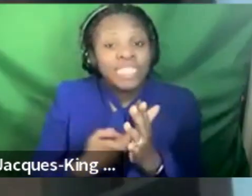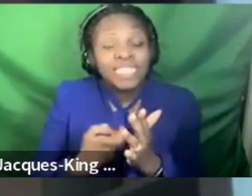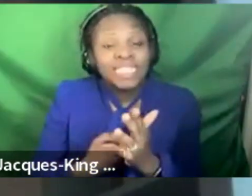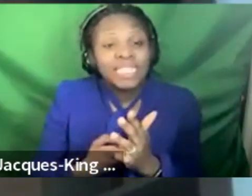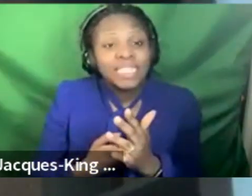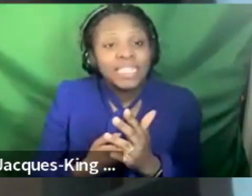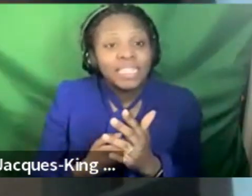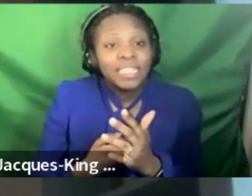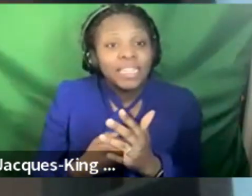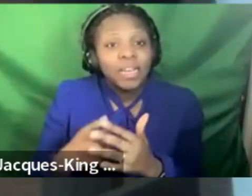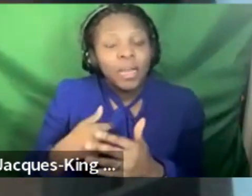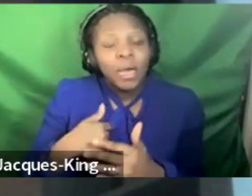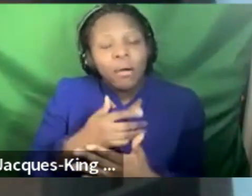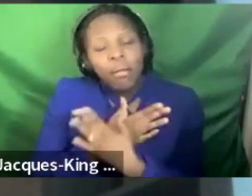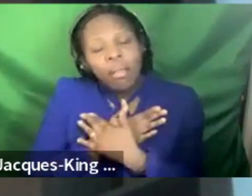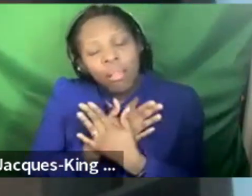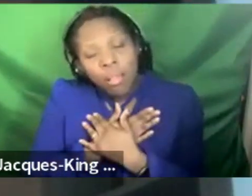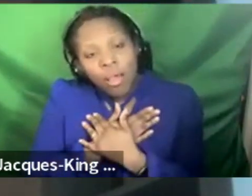Hi, Rikki.